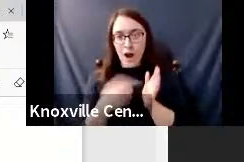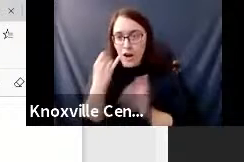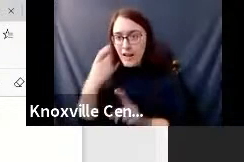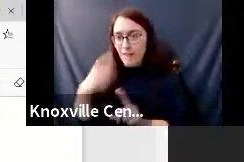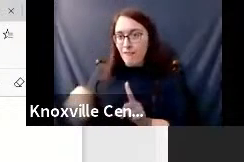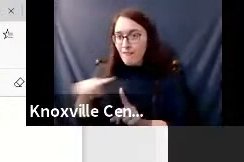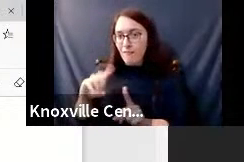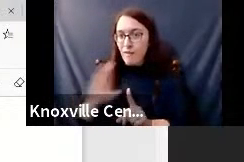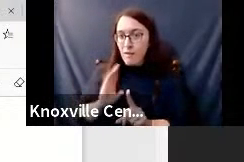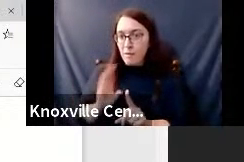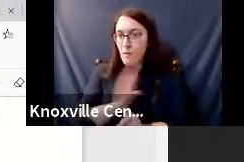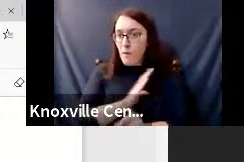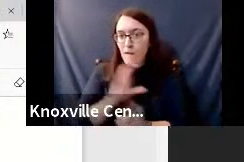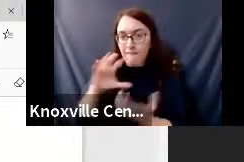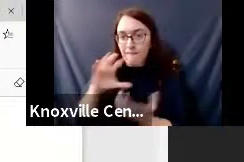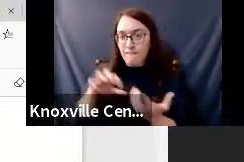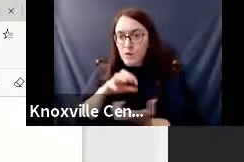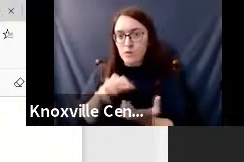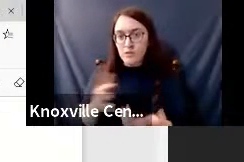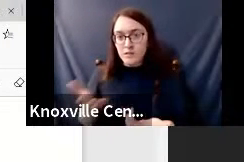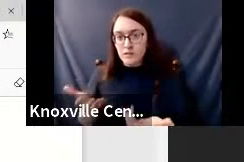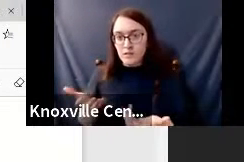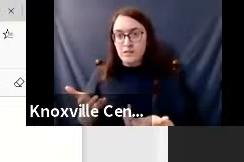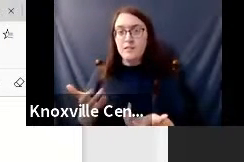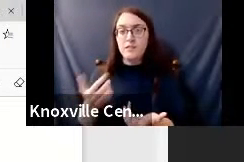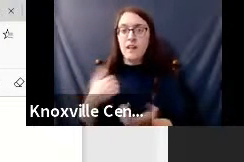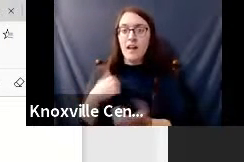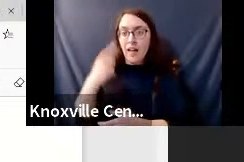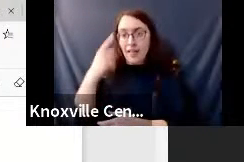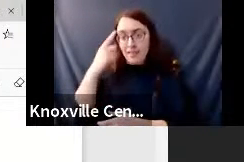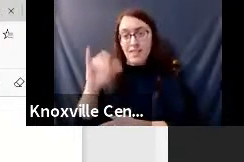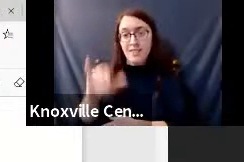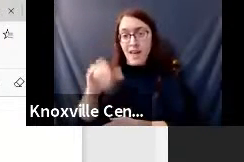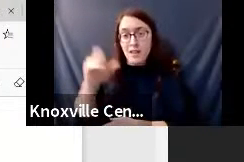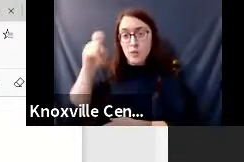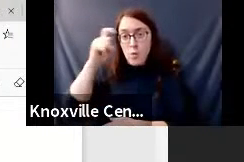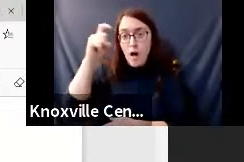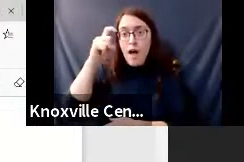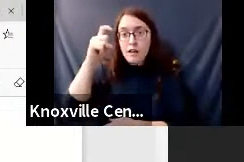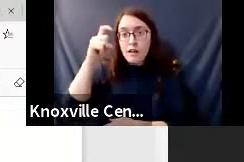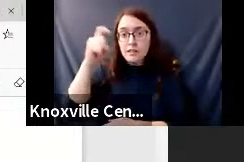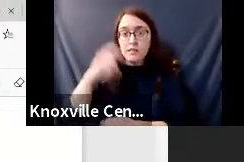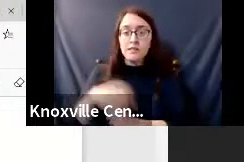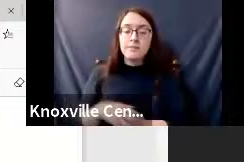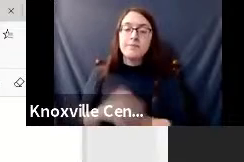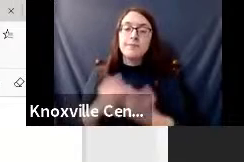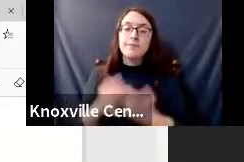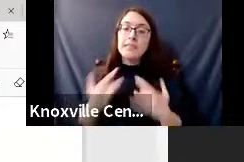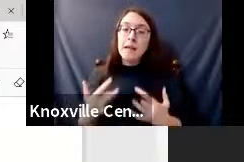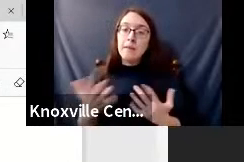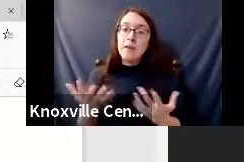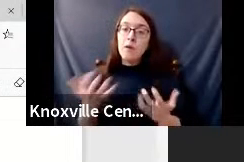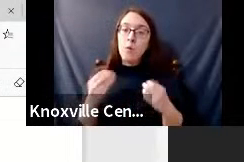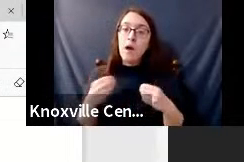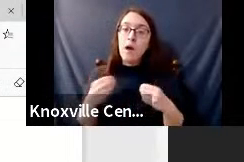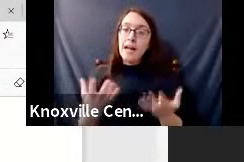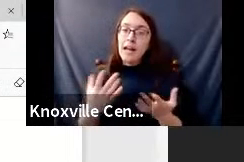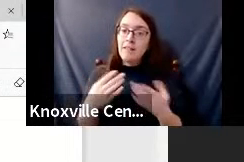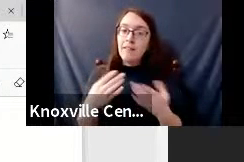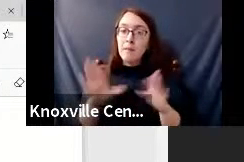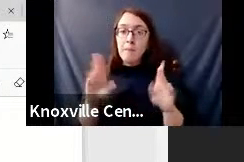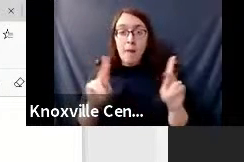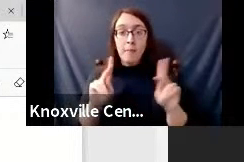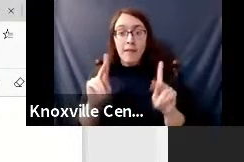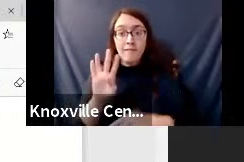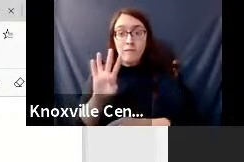I would think that might be a wise thing. I will say that typically you want to give the public at least 48 hours from the time